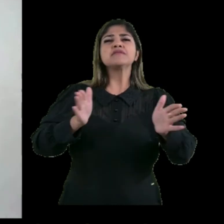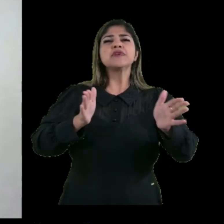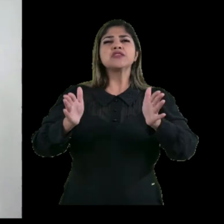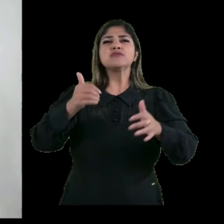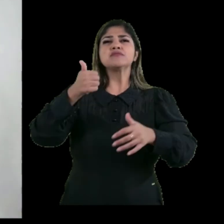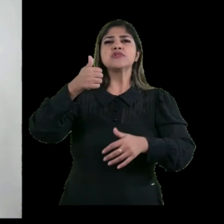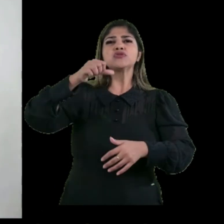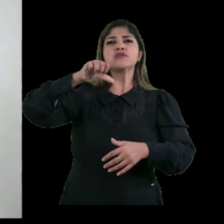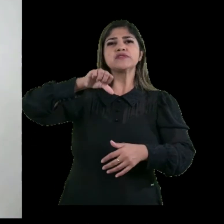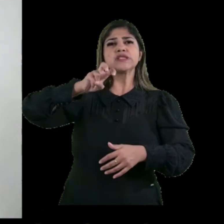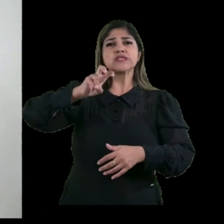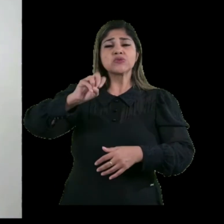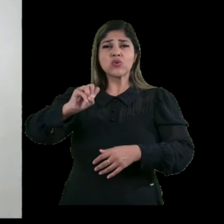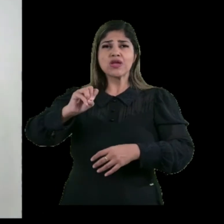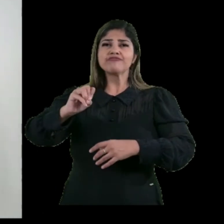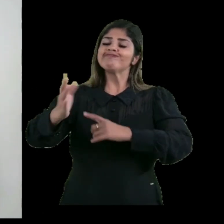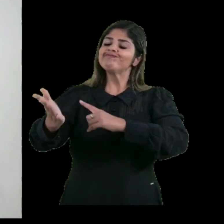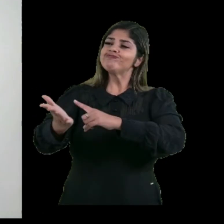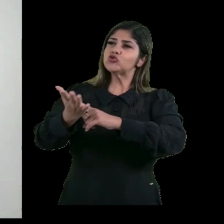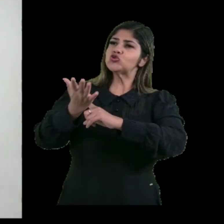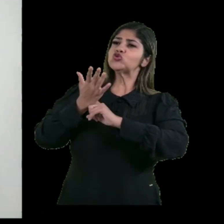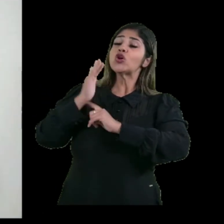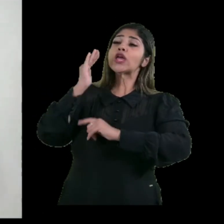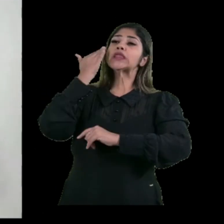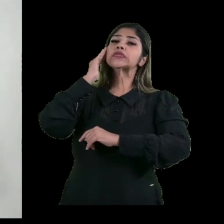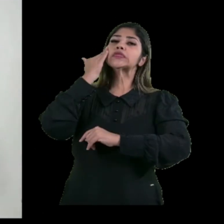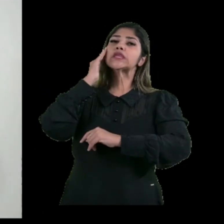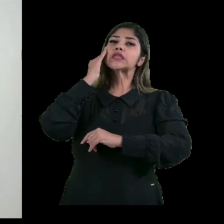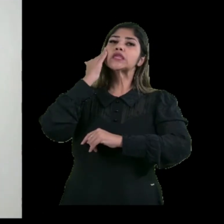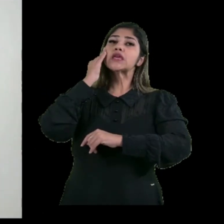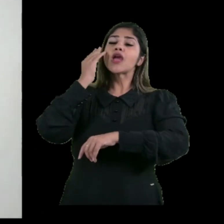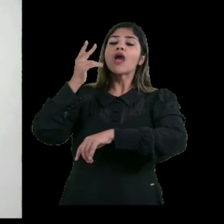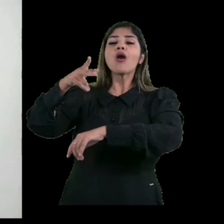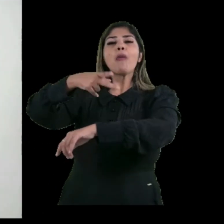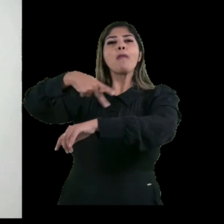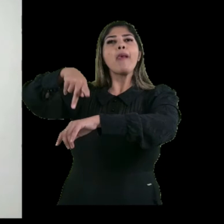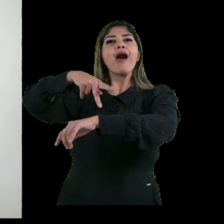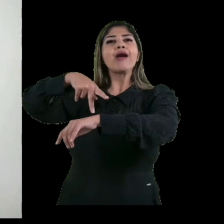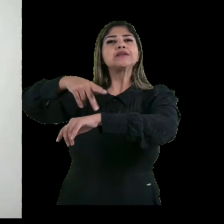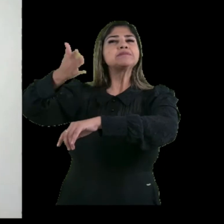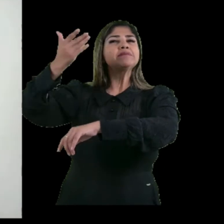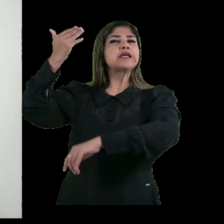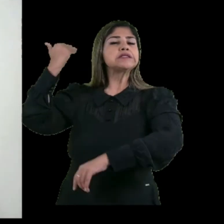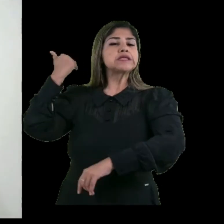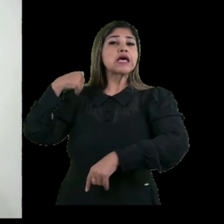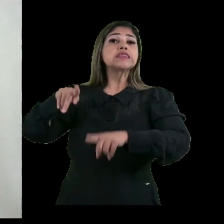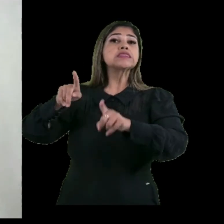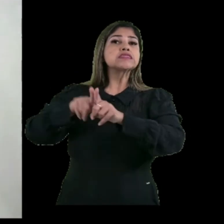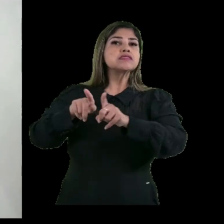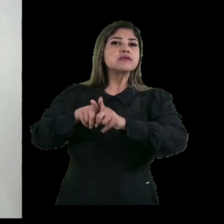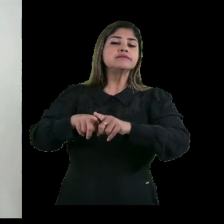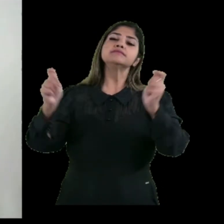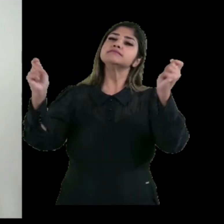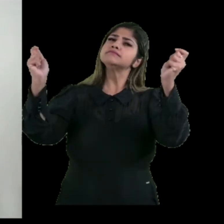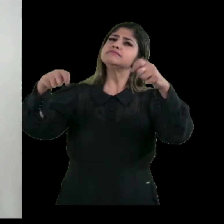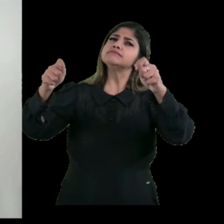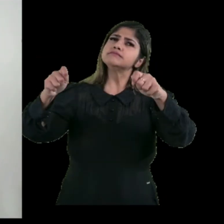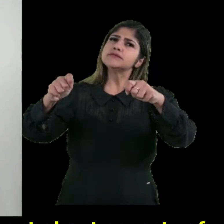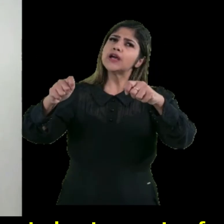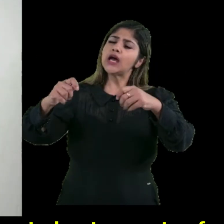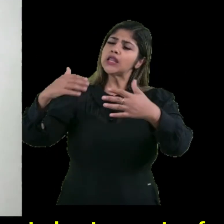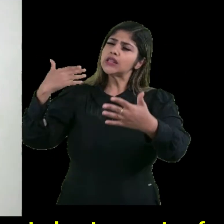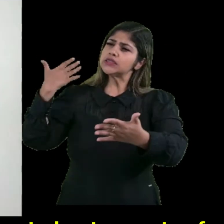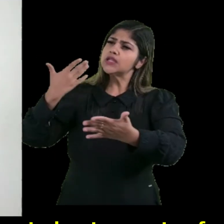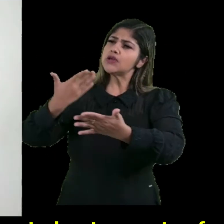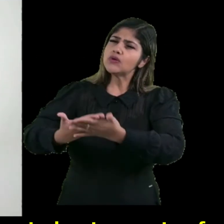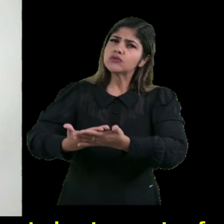to understand how the country worked at that time and the potential that they have brought to our days. In